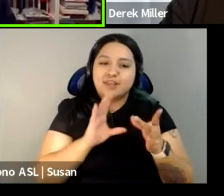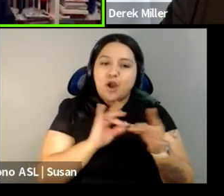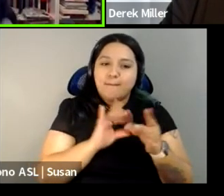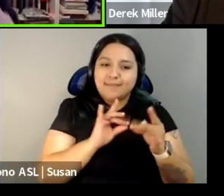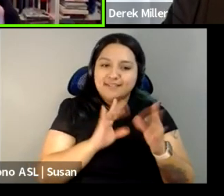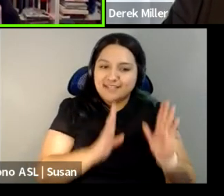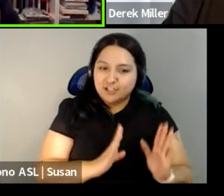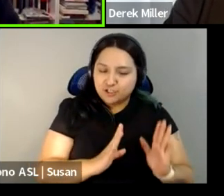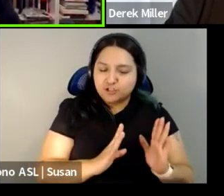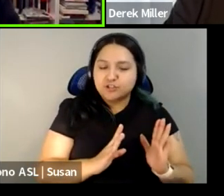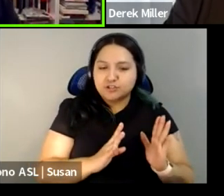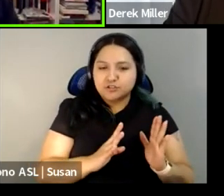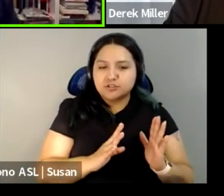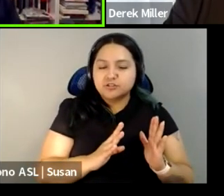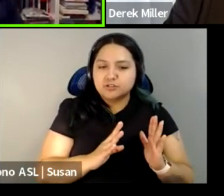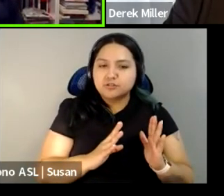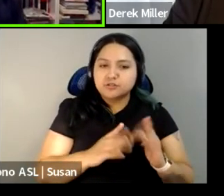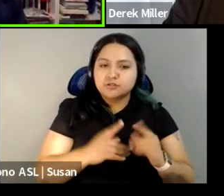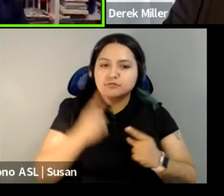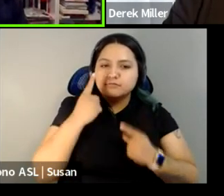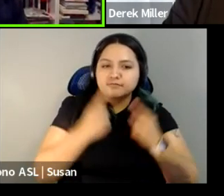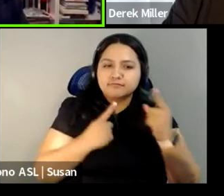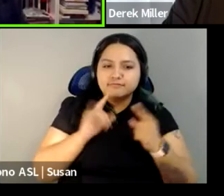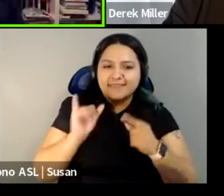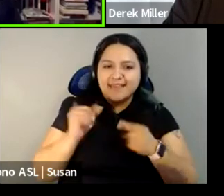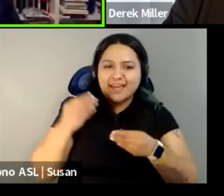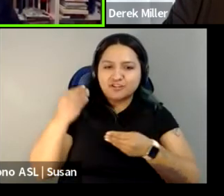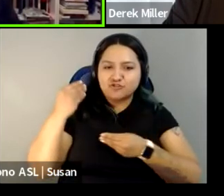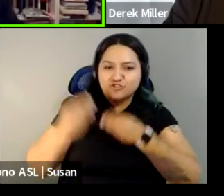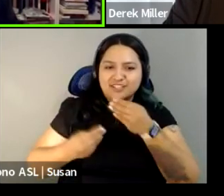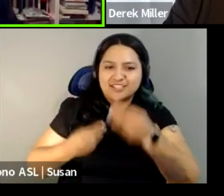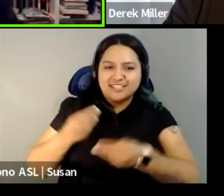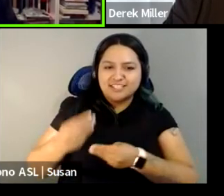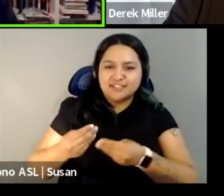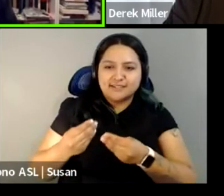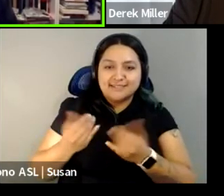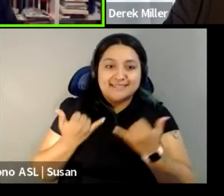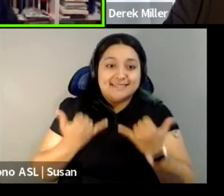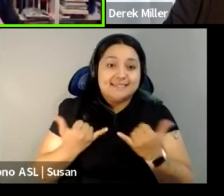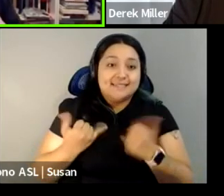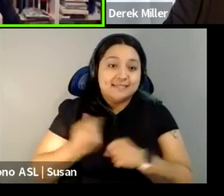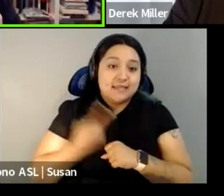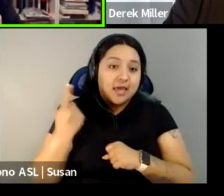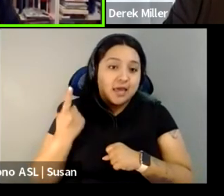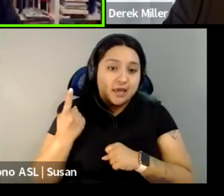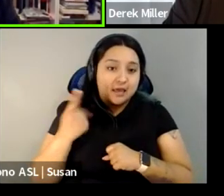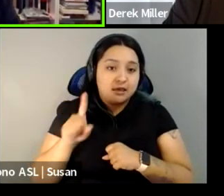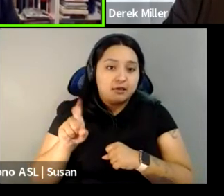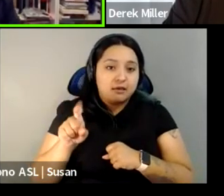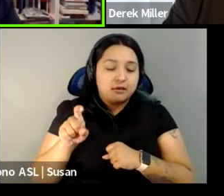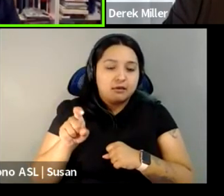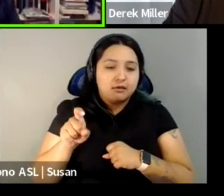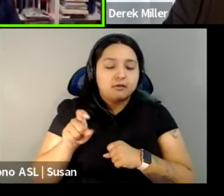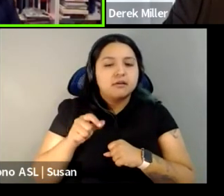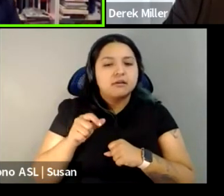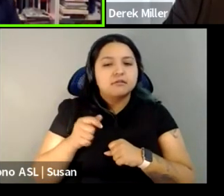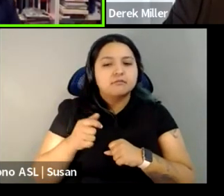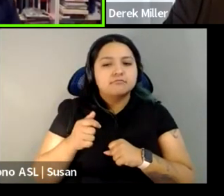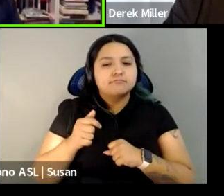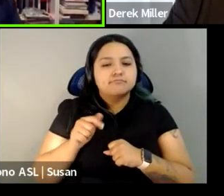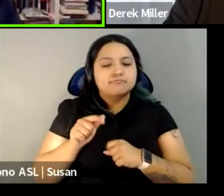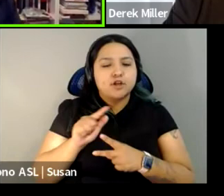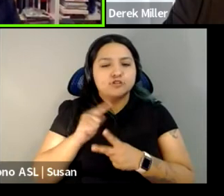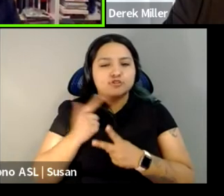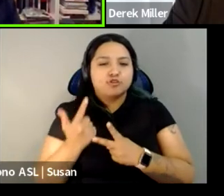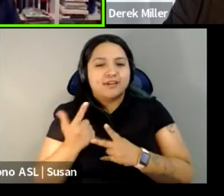this tradition entailed today. Salter's effort to uncover an alternative legal history shows that the